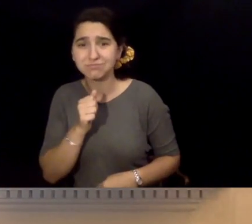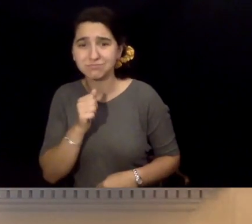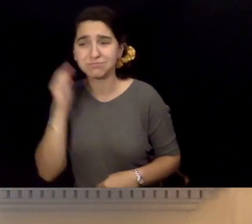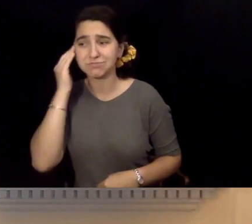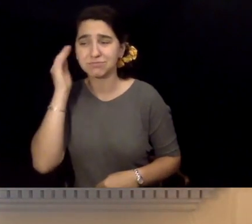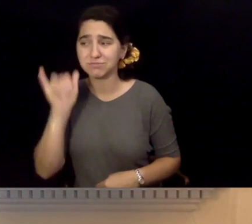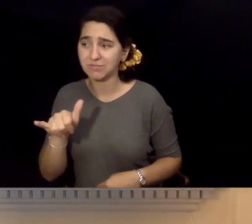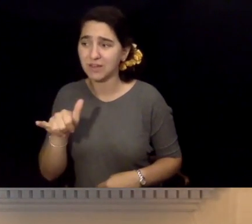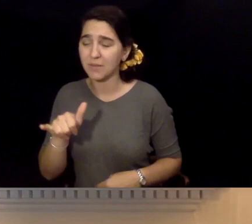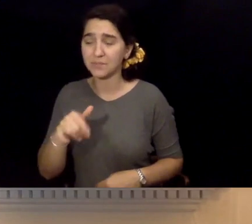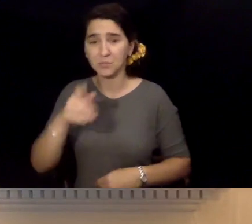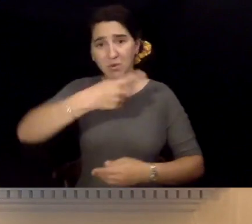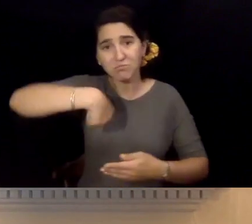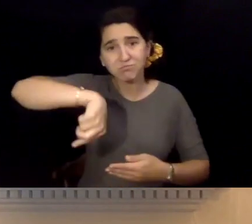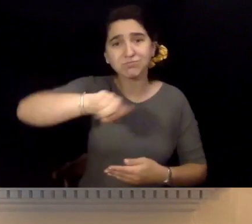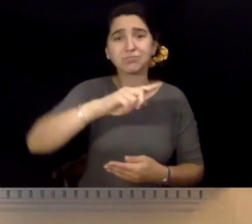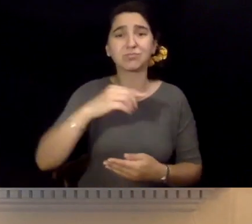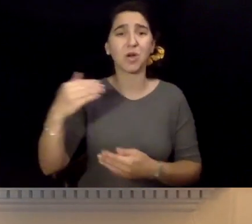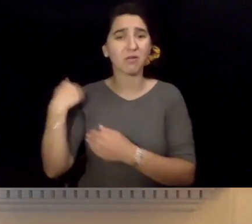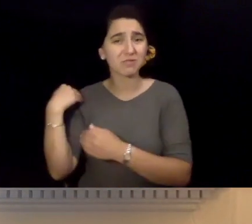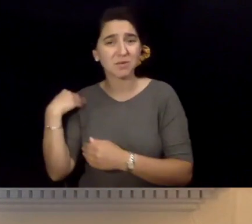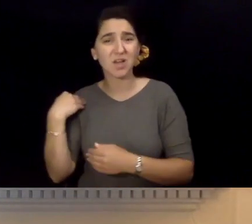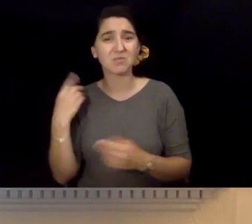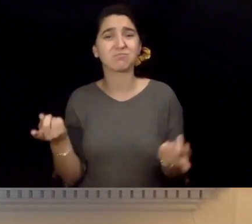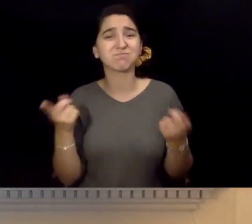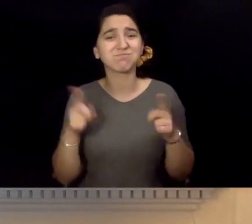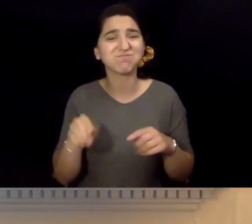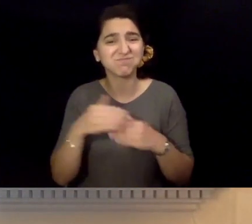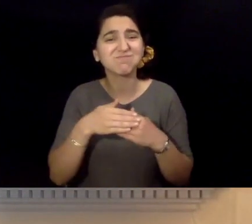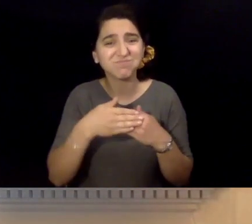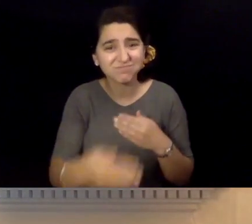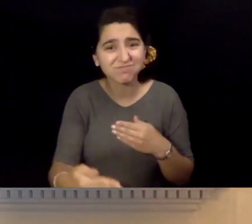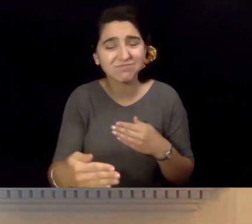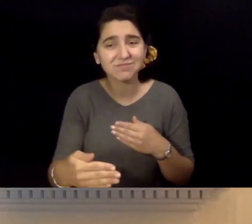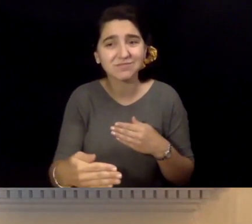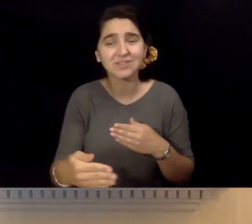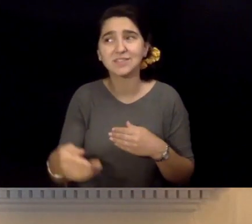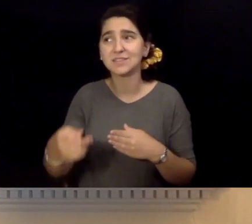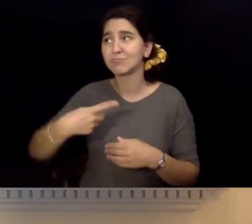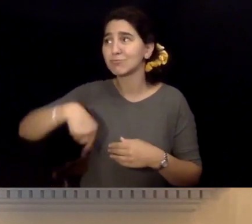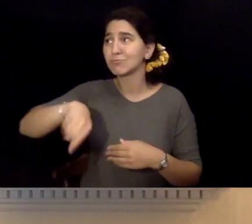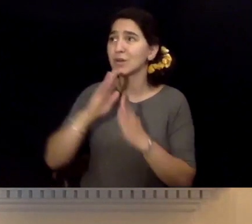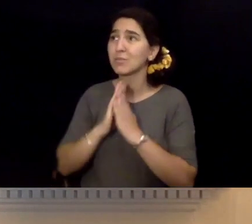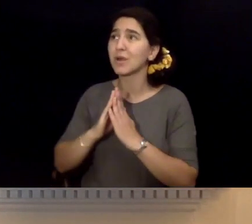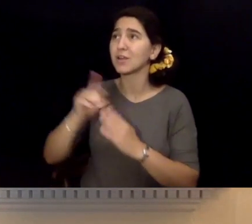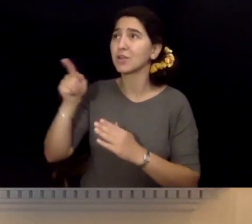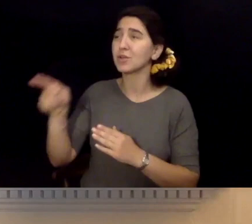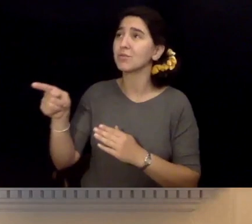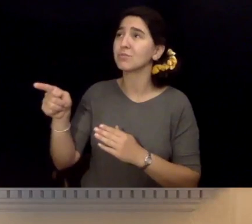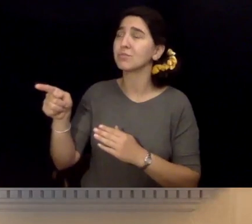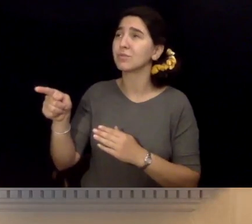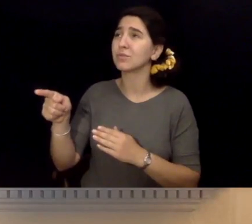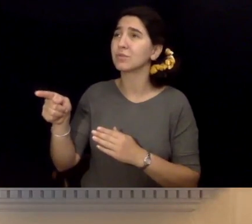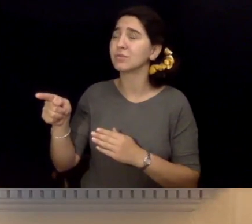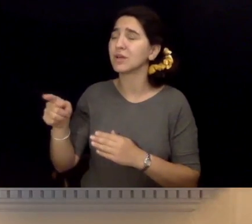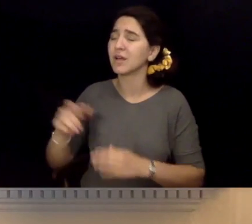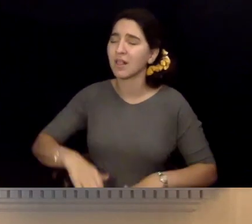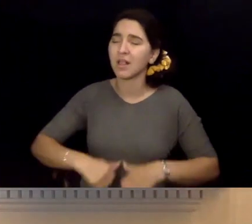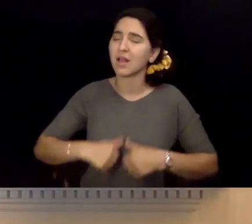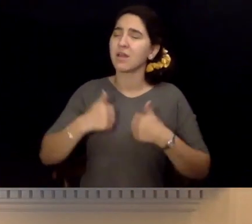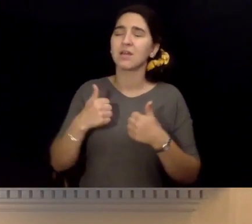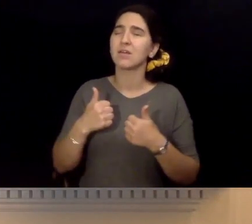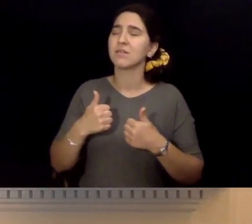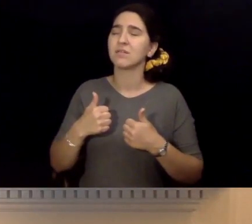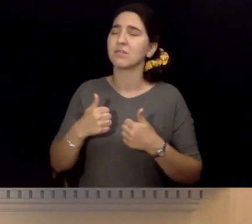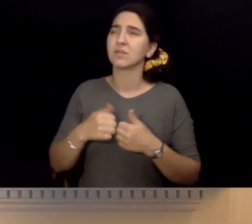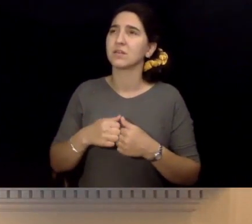battered, and we are all responsible for what happens next. And so we pray to you, source of life. Open